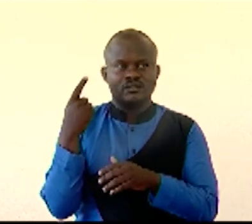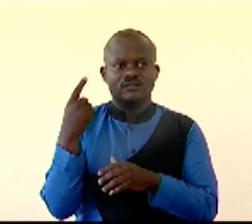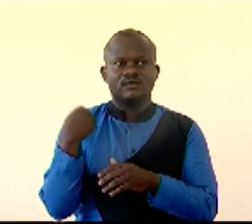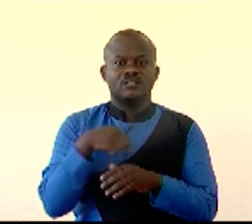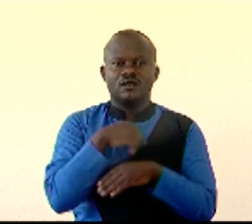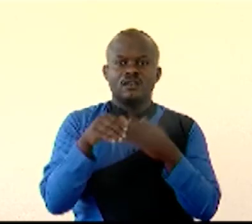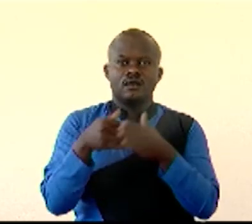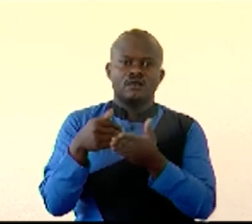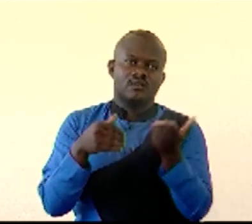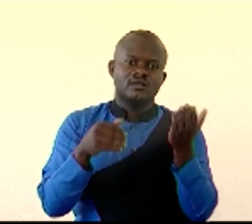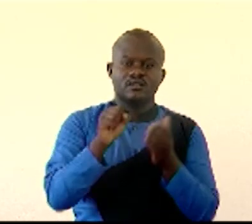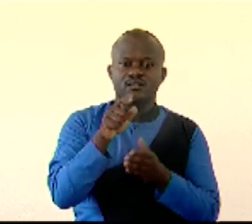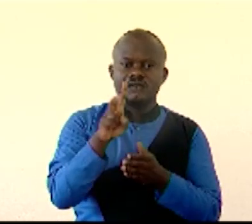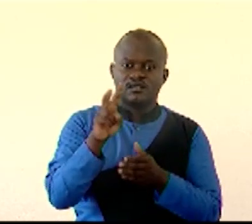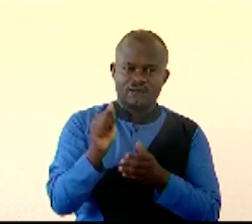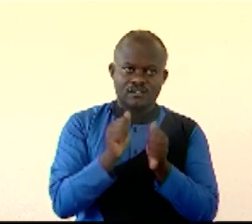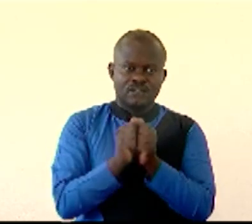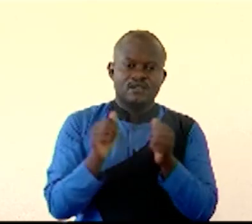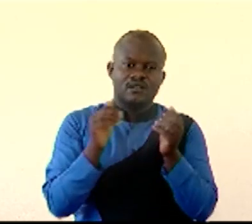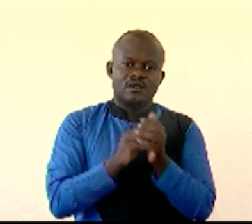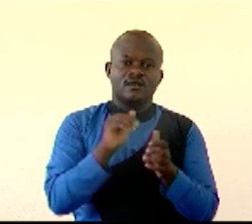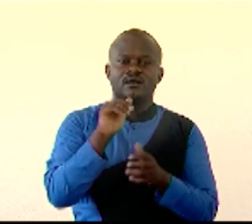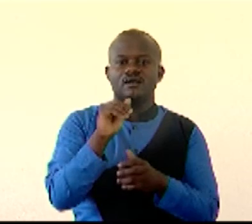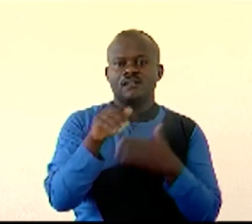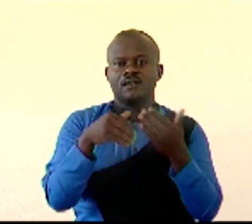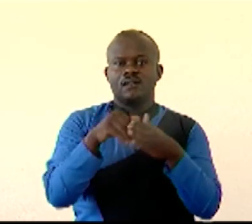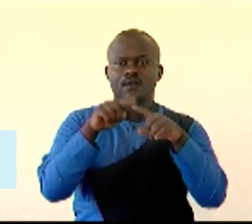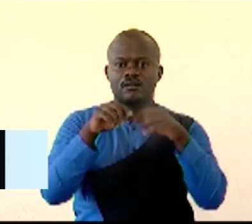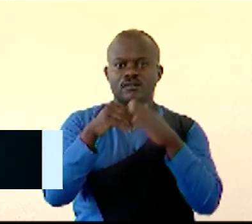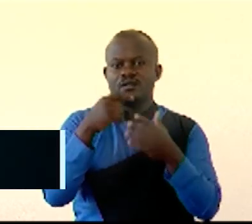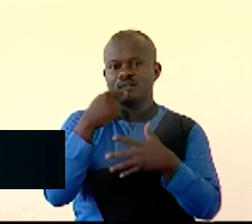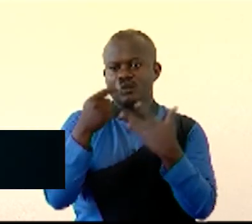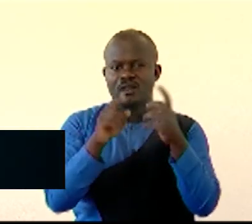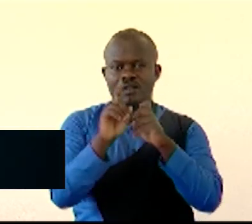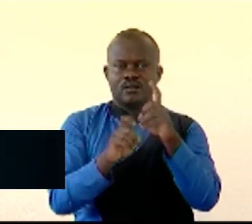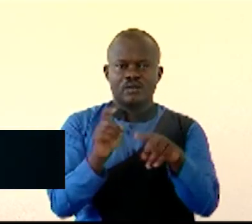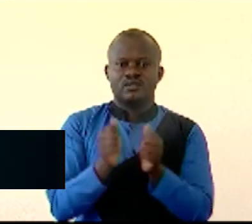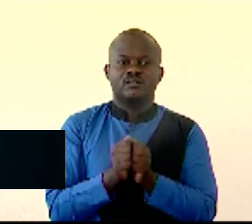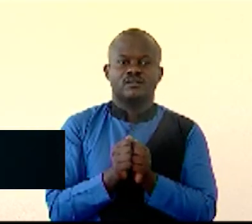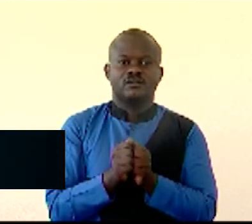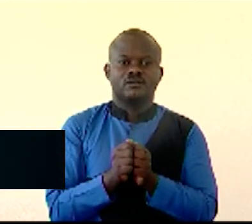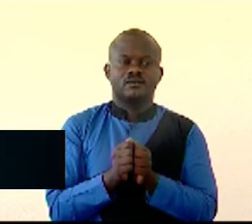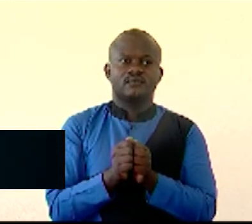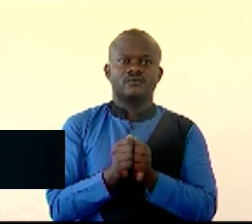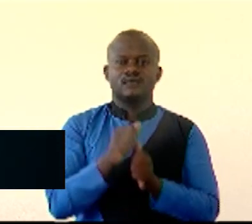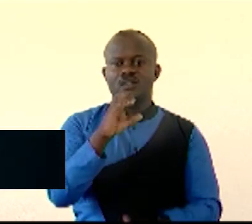reacts with silver nitrate solution according to the equation.